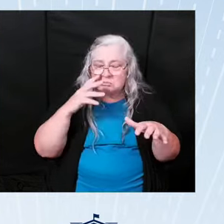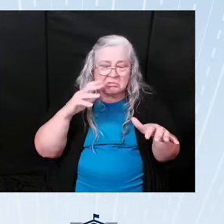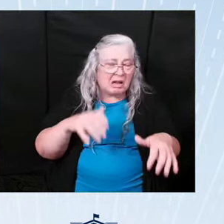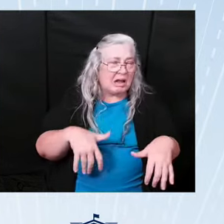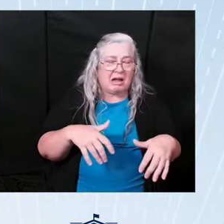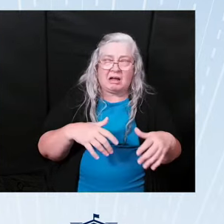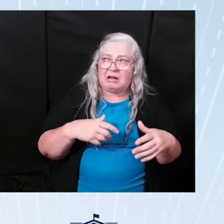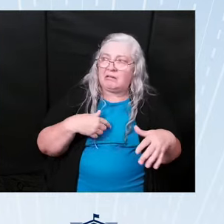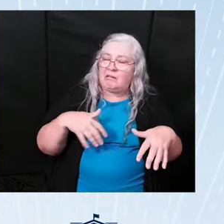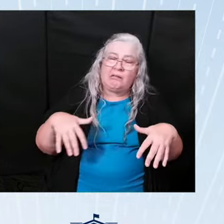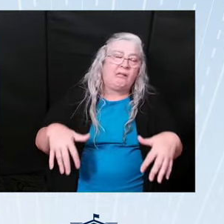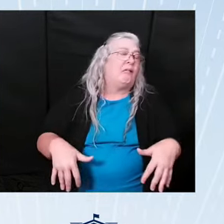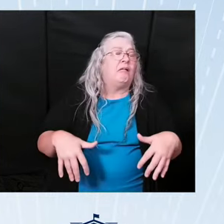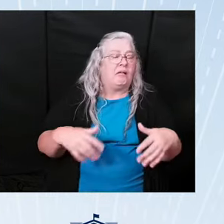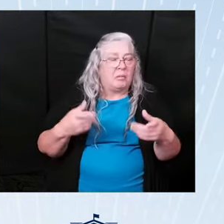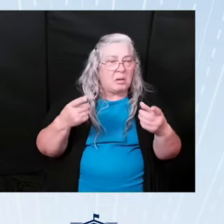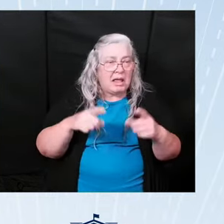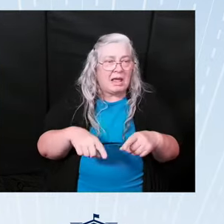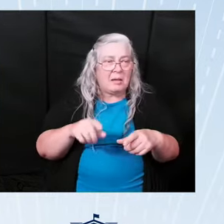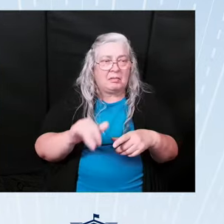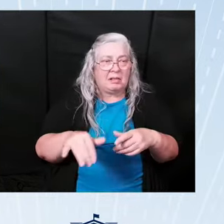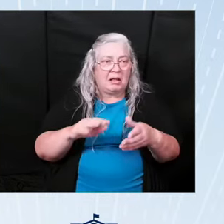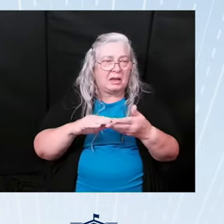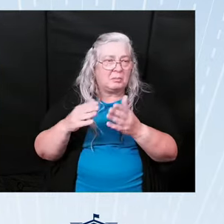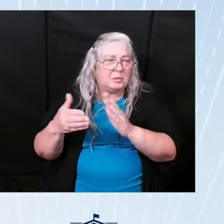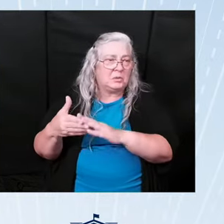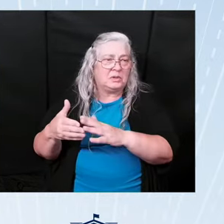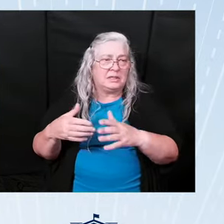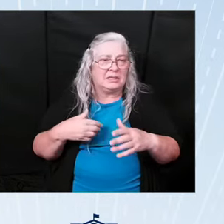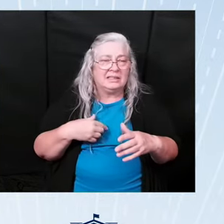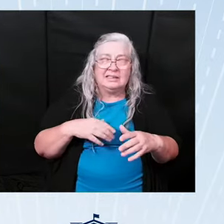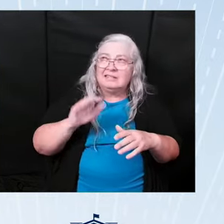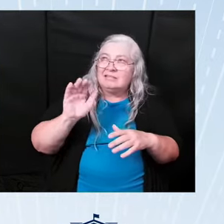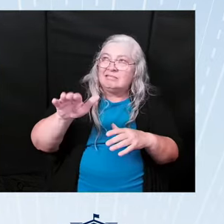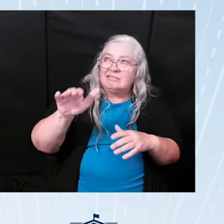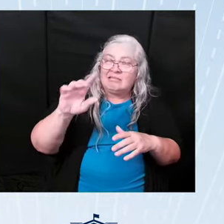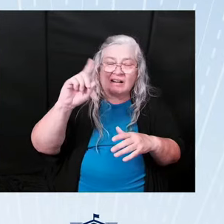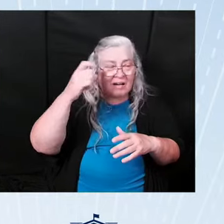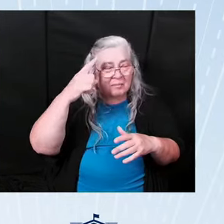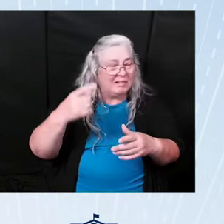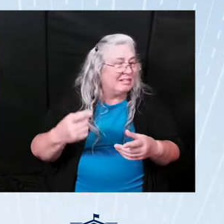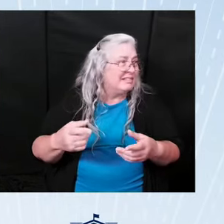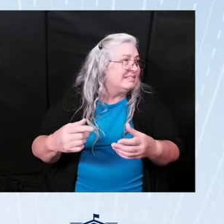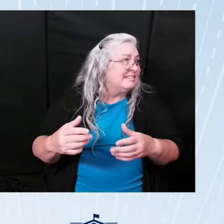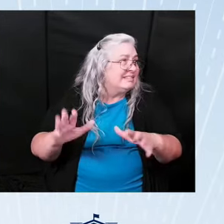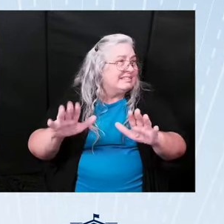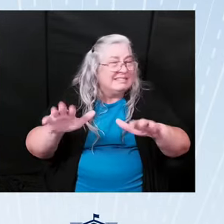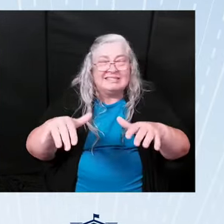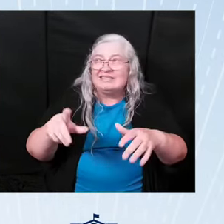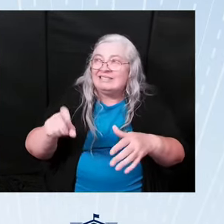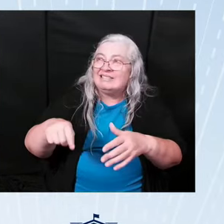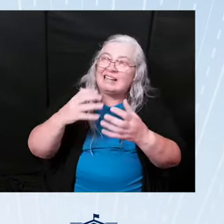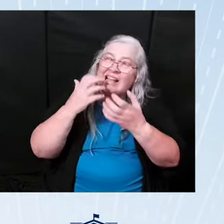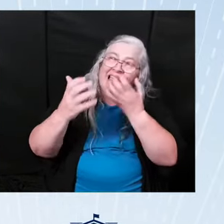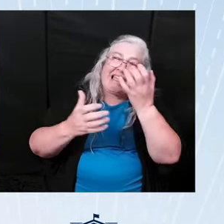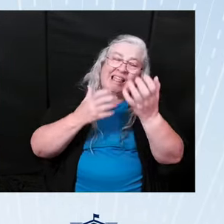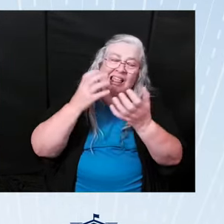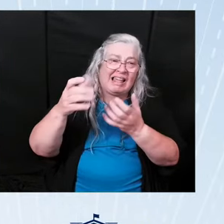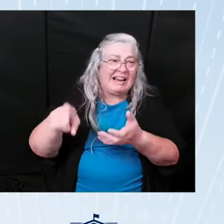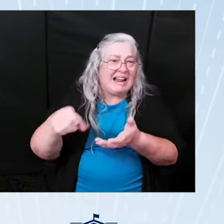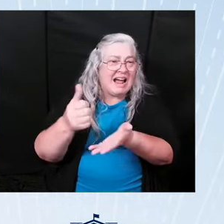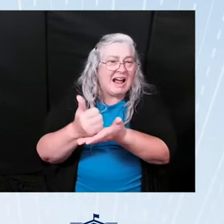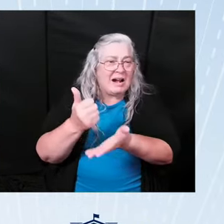of us. It was also not just a climate catastrophe, it was in fact an infrastructure failure. Those levees that were